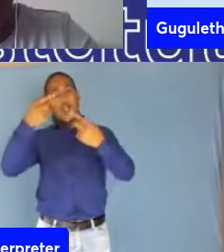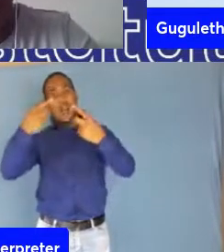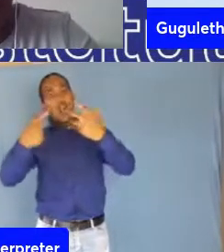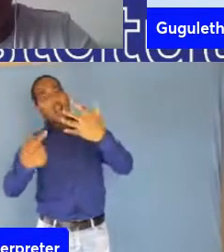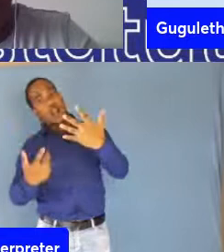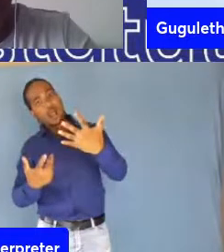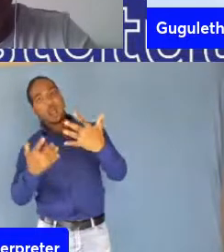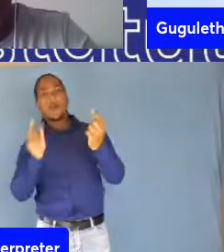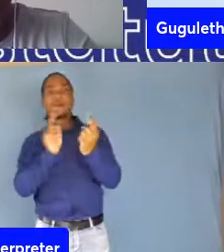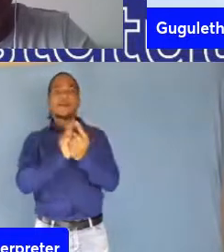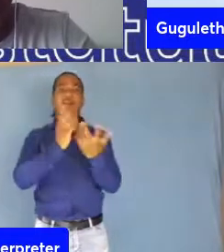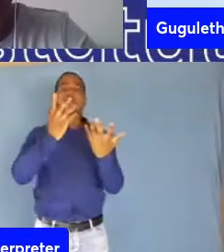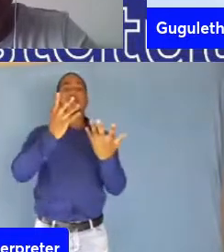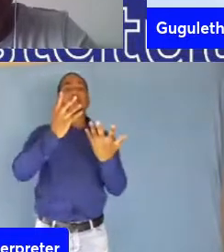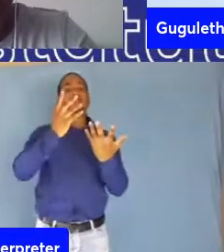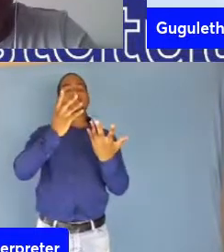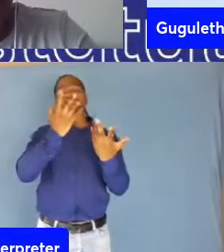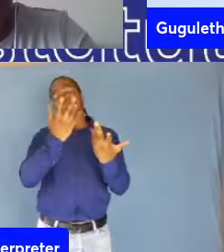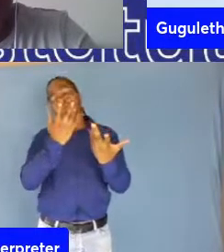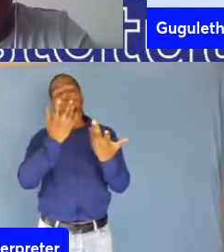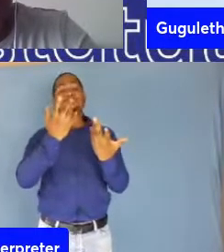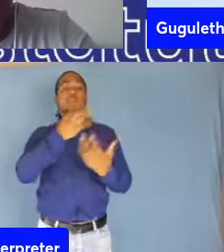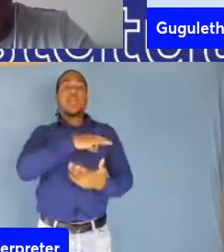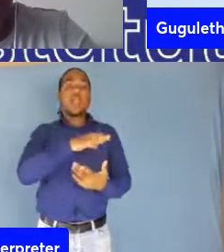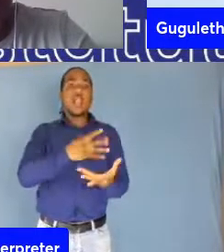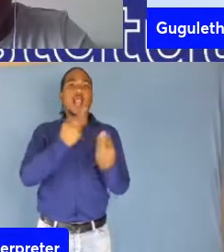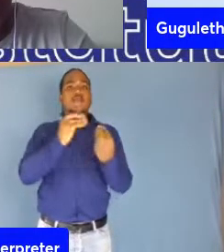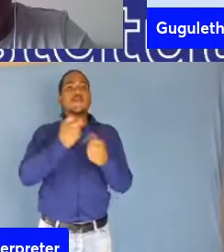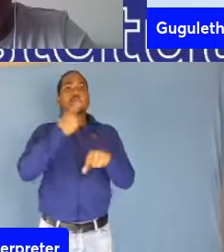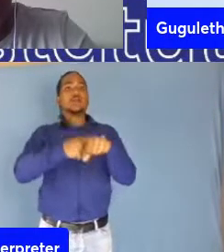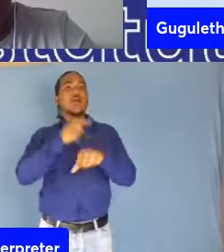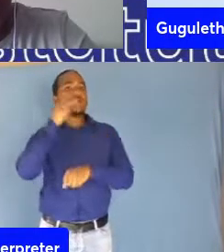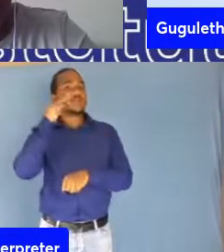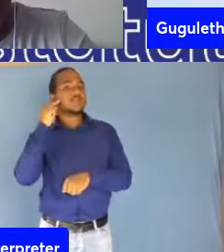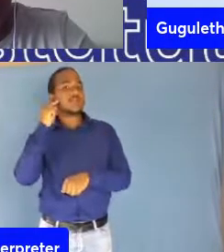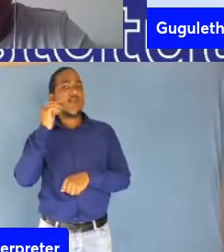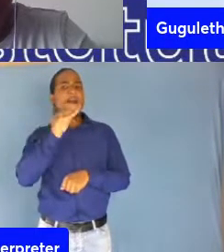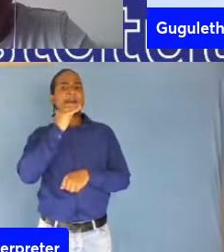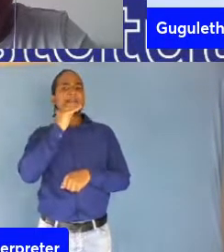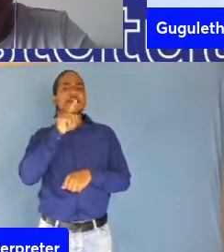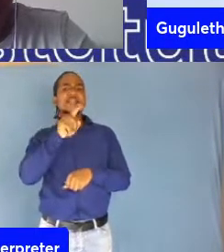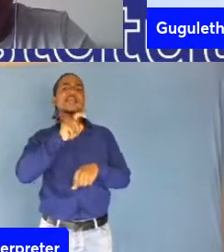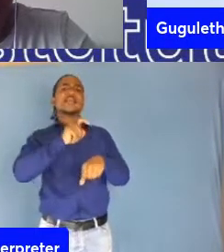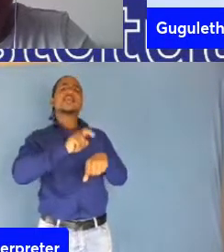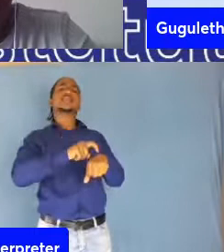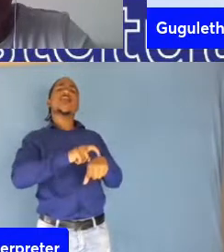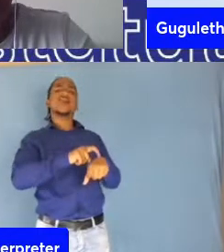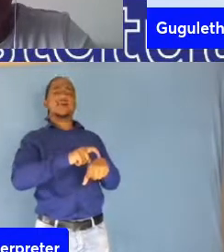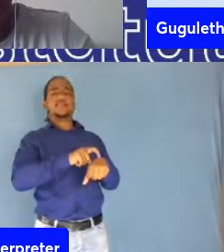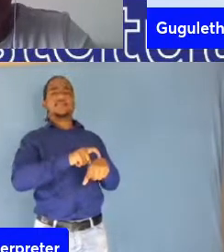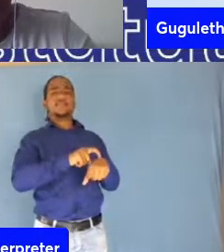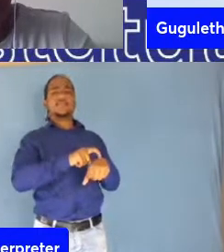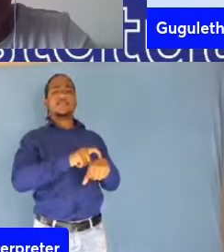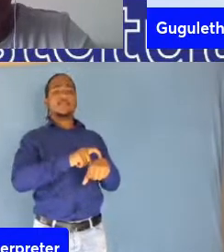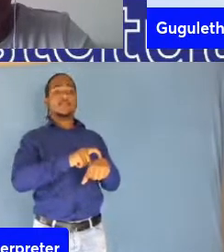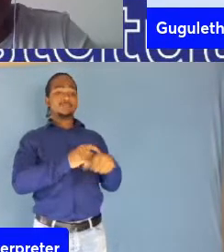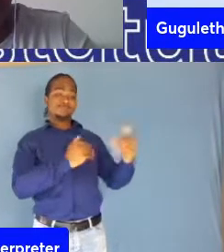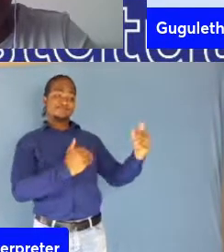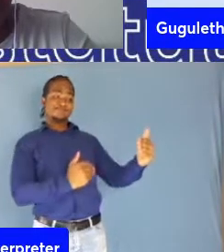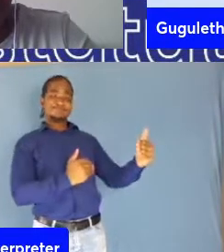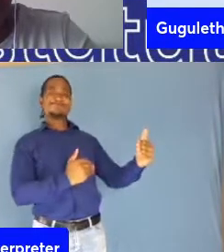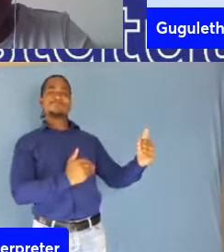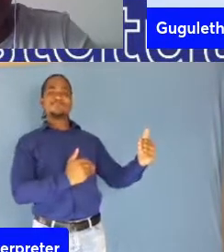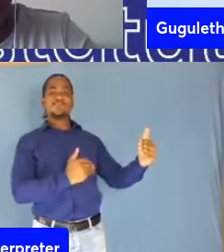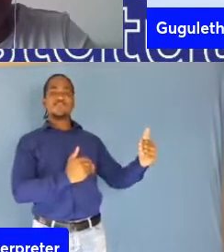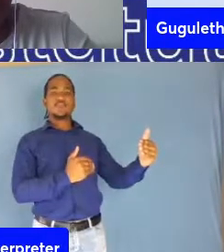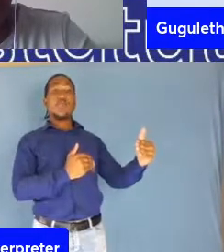they are having their first menstruation. So this is a very volatile time period to a young girl's mind,